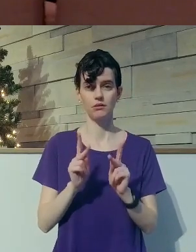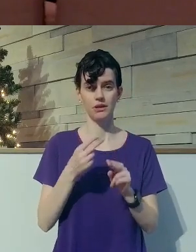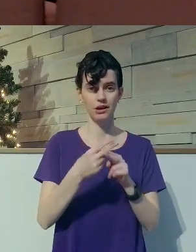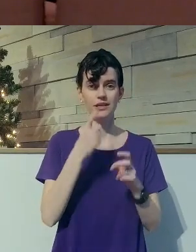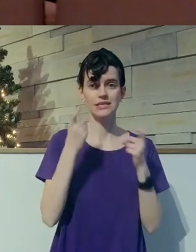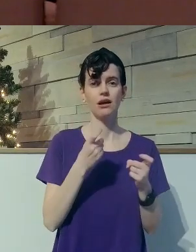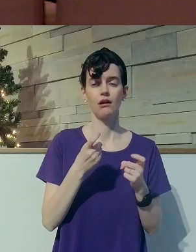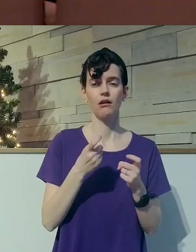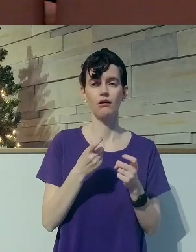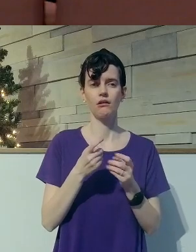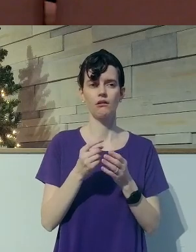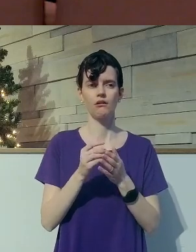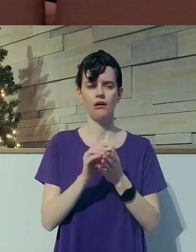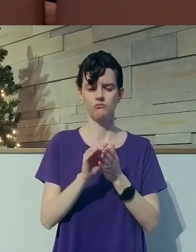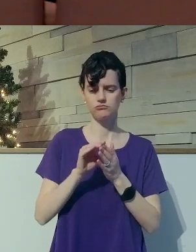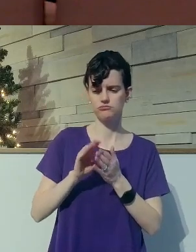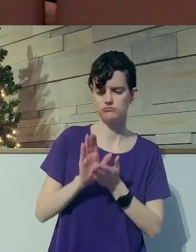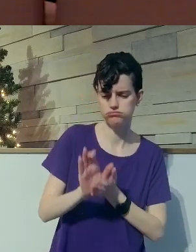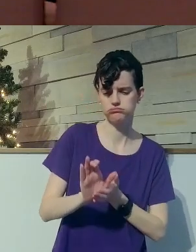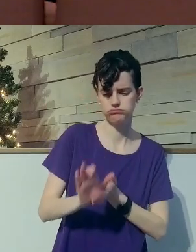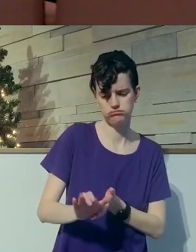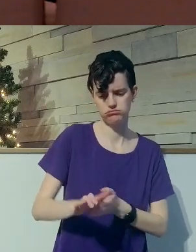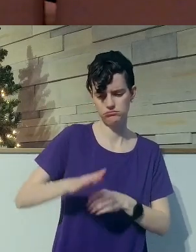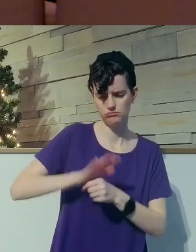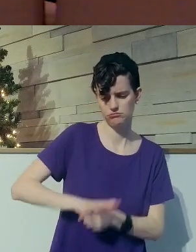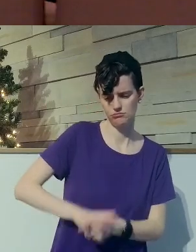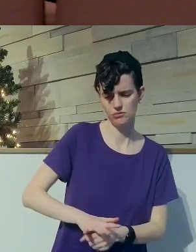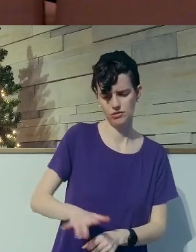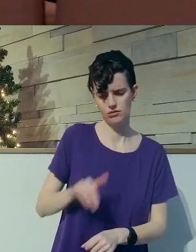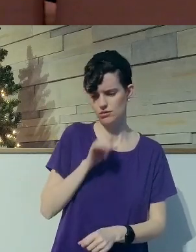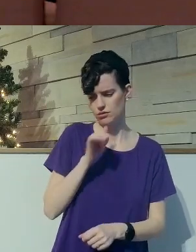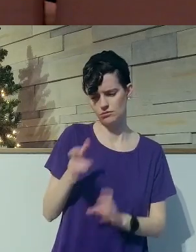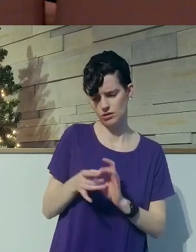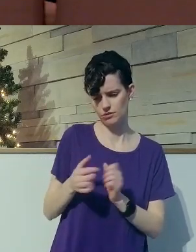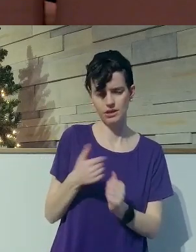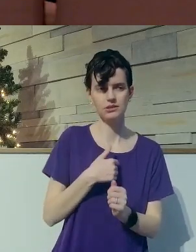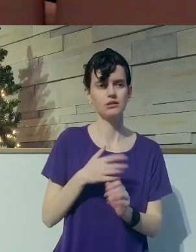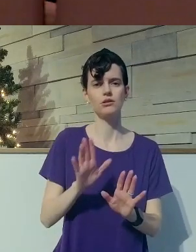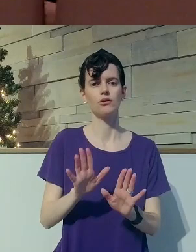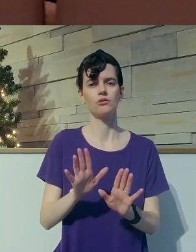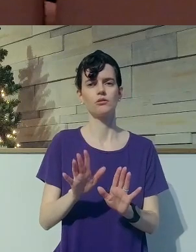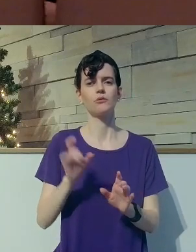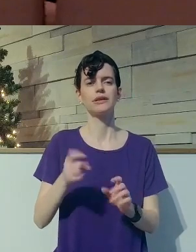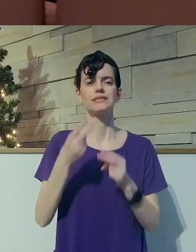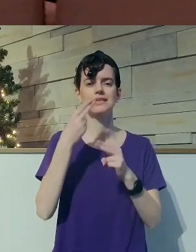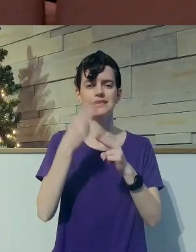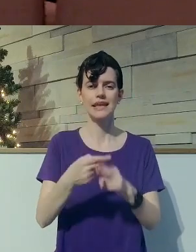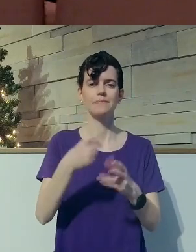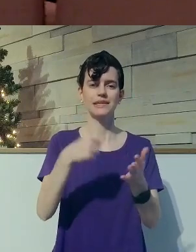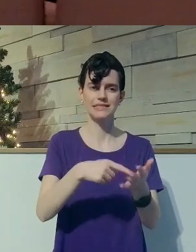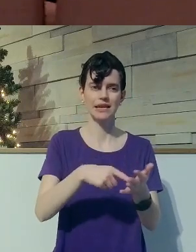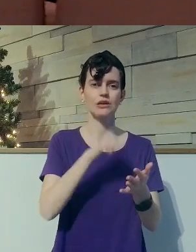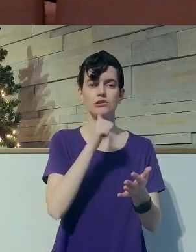that sin. We can start shoving them down beneath us, right? That's not where they belong either. But folks, it's all right that we need to name the debt.